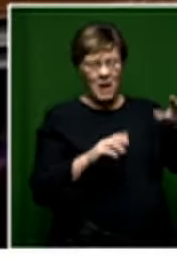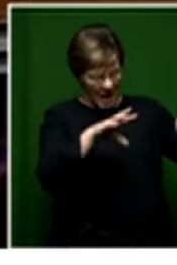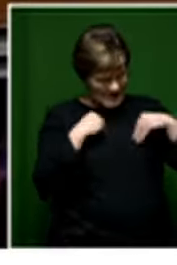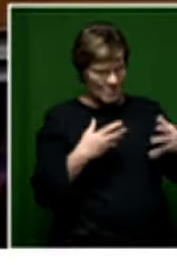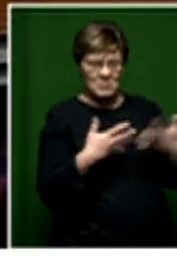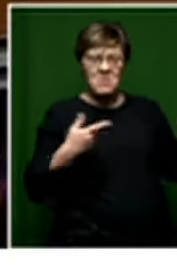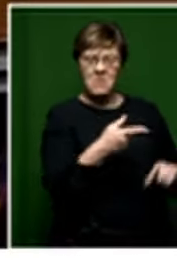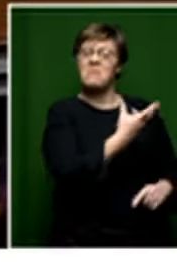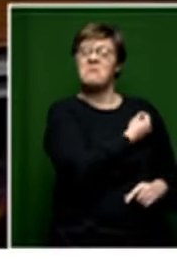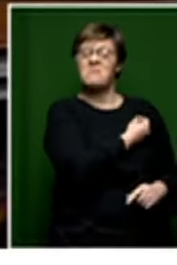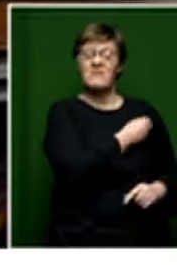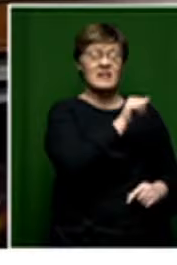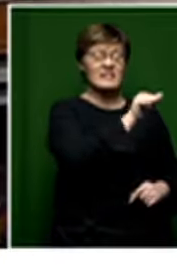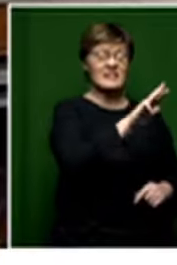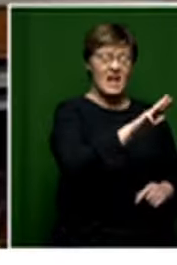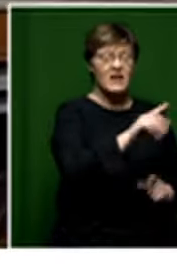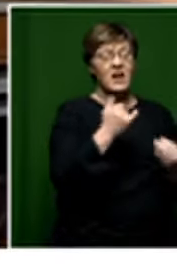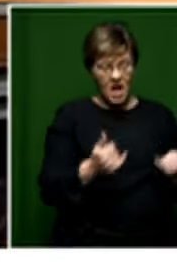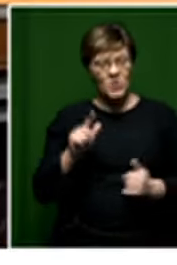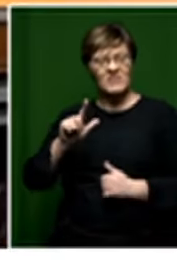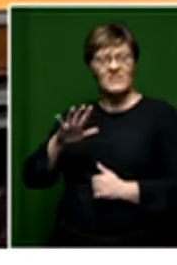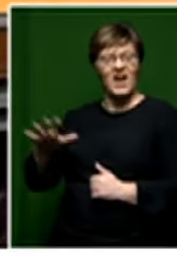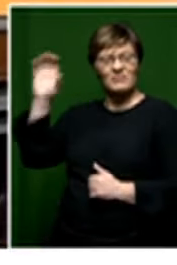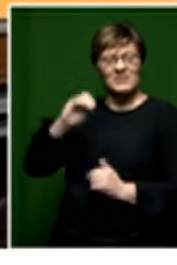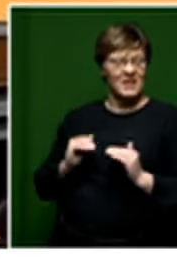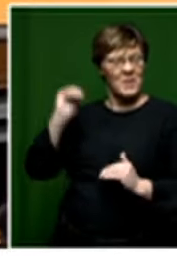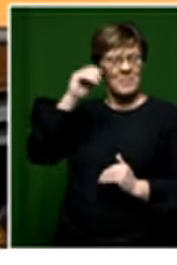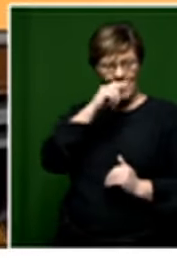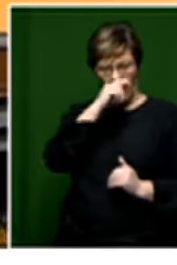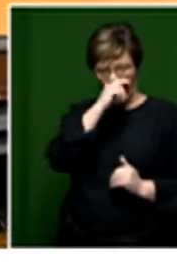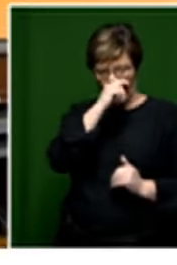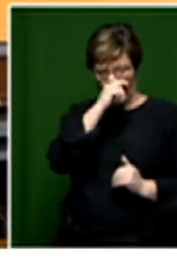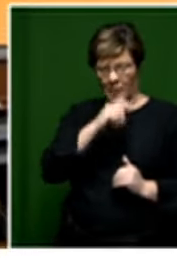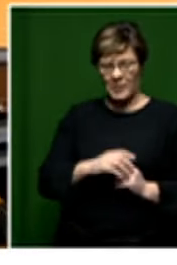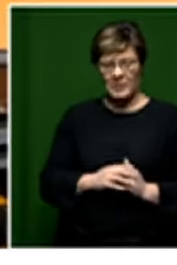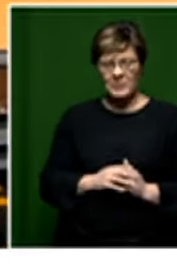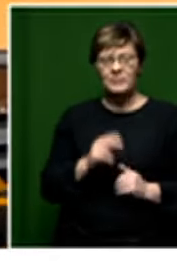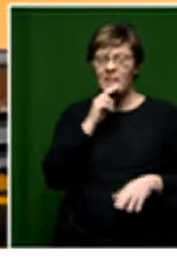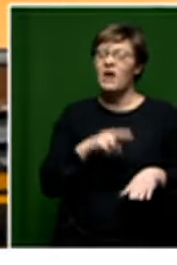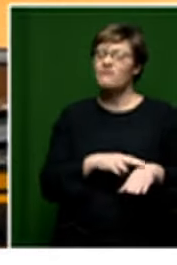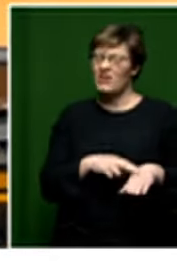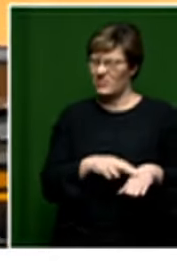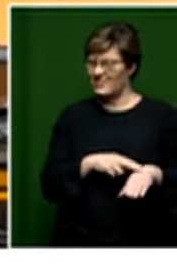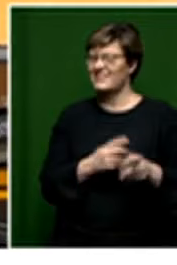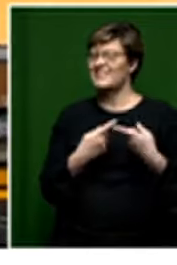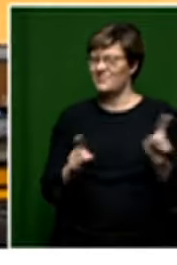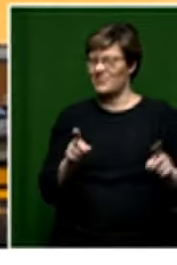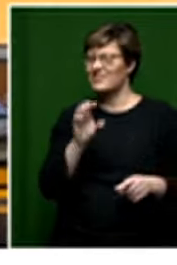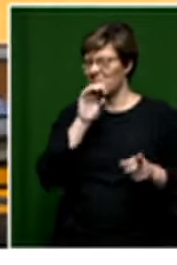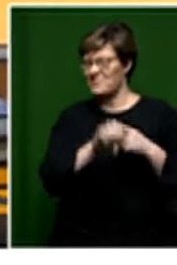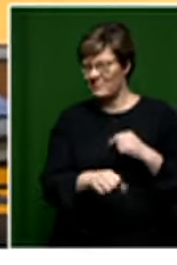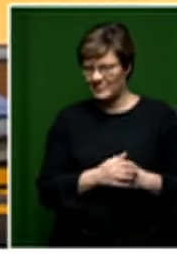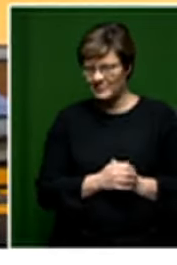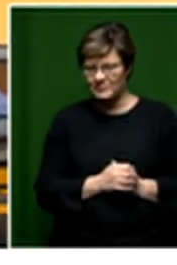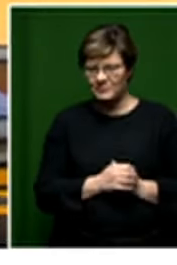from 69% to 75%. Yeah, we do find a strong racial difference, as you've